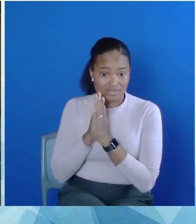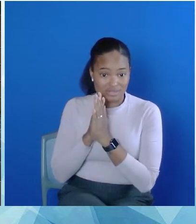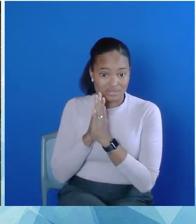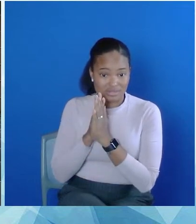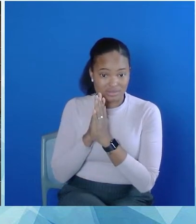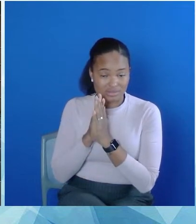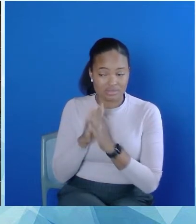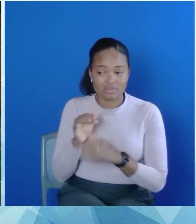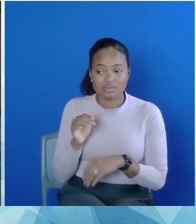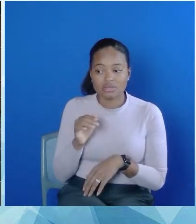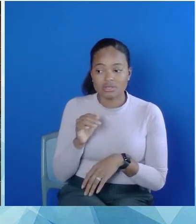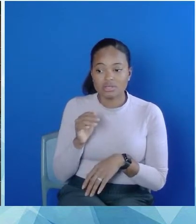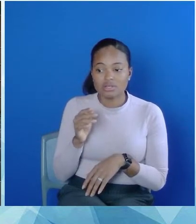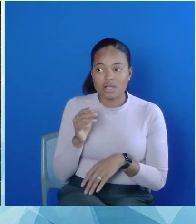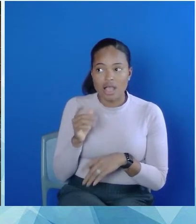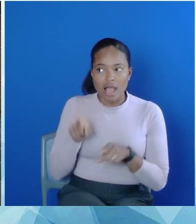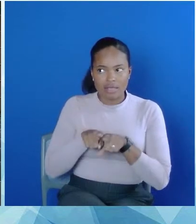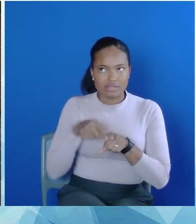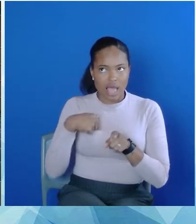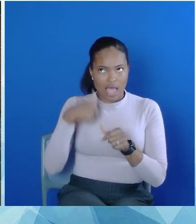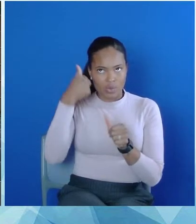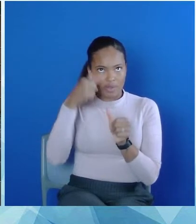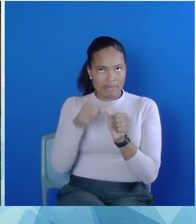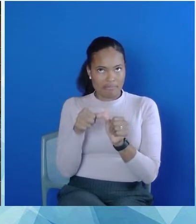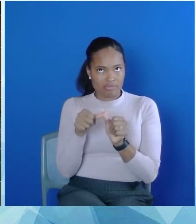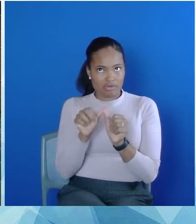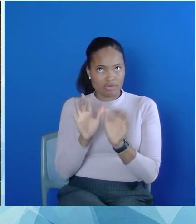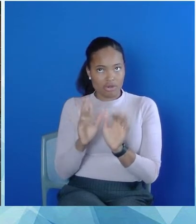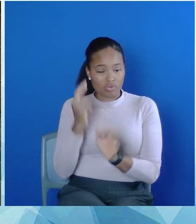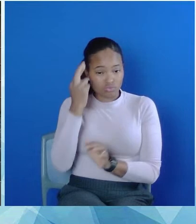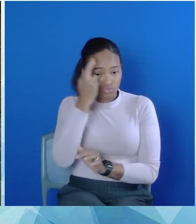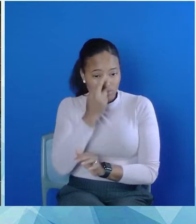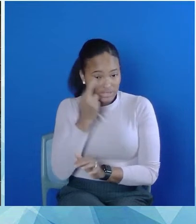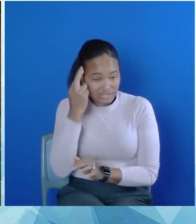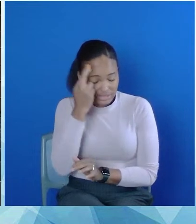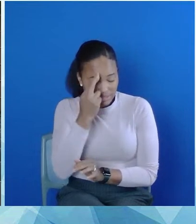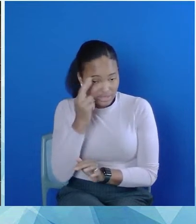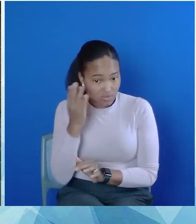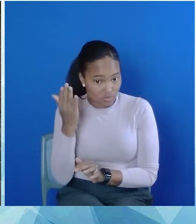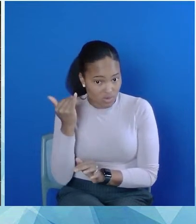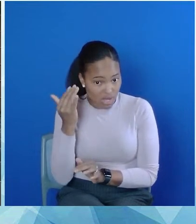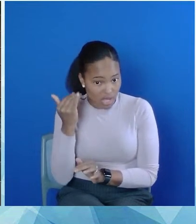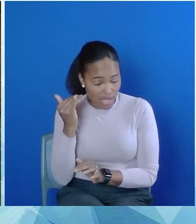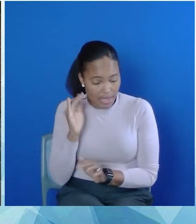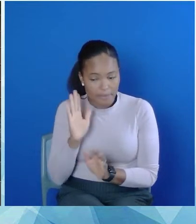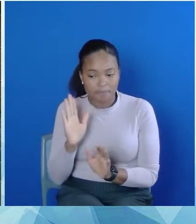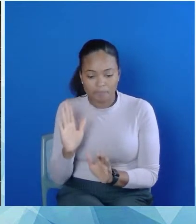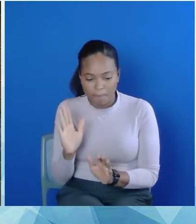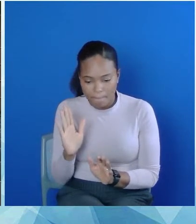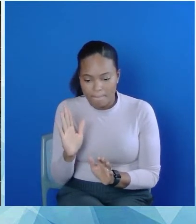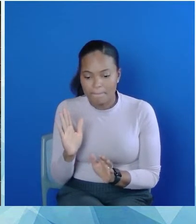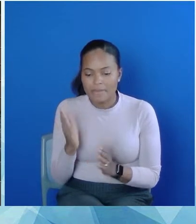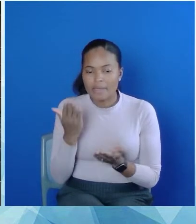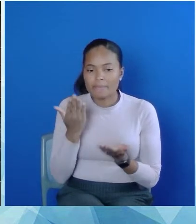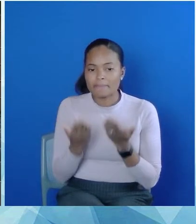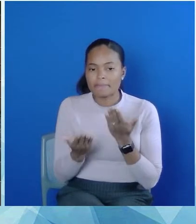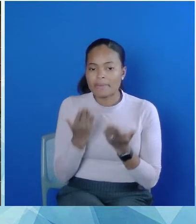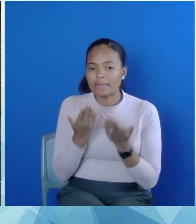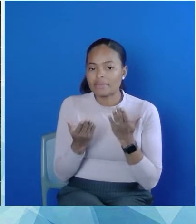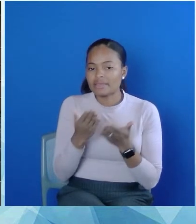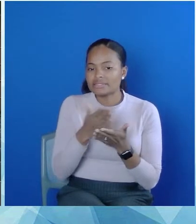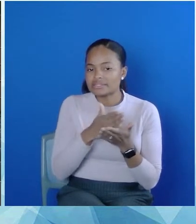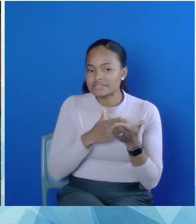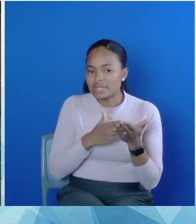Basically, as I recollect, the reason why is because there may be certain instances